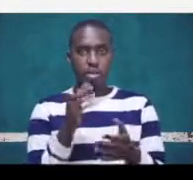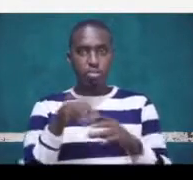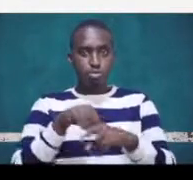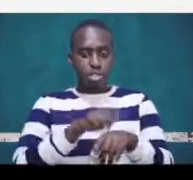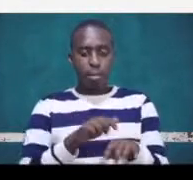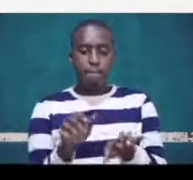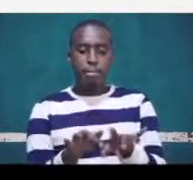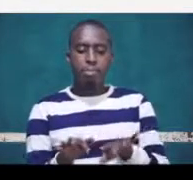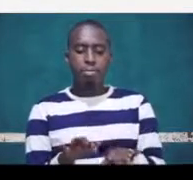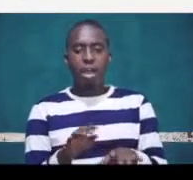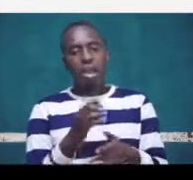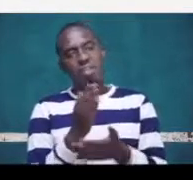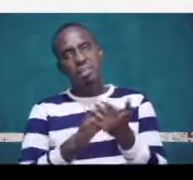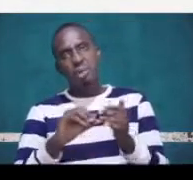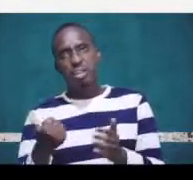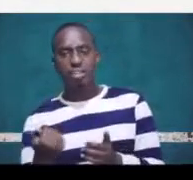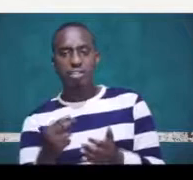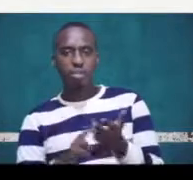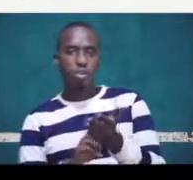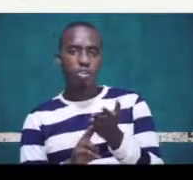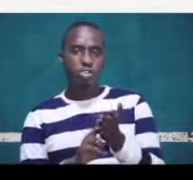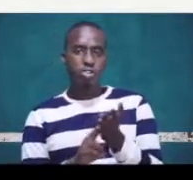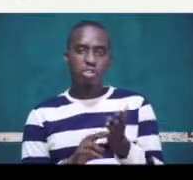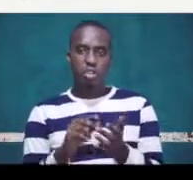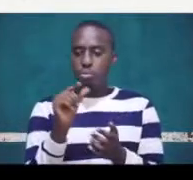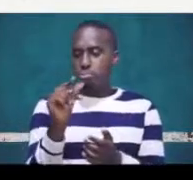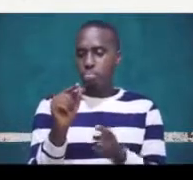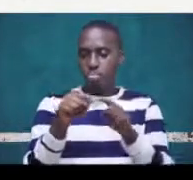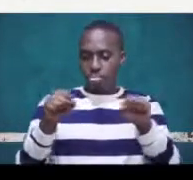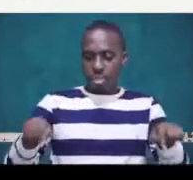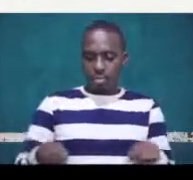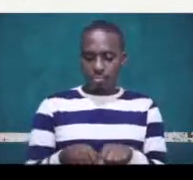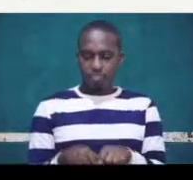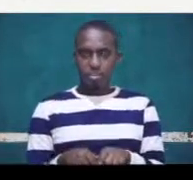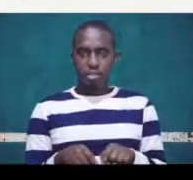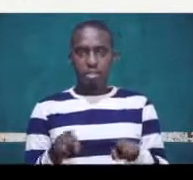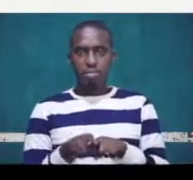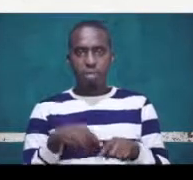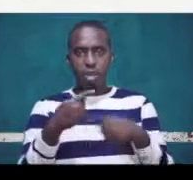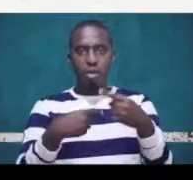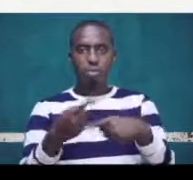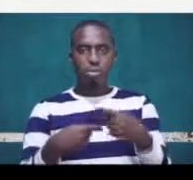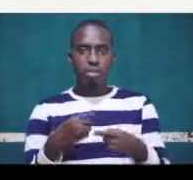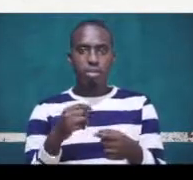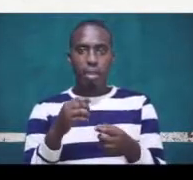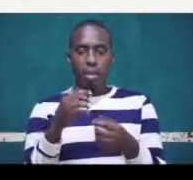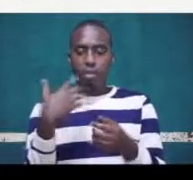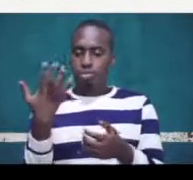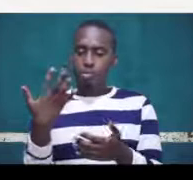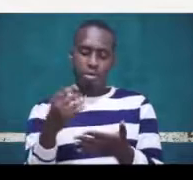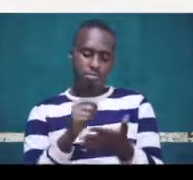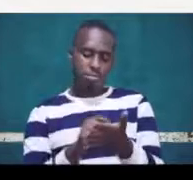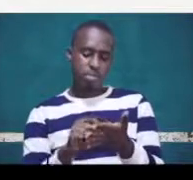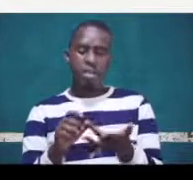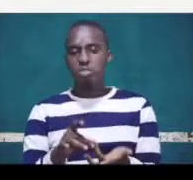and others use some pin-like structures and small boxes, and they keep chopping on a piece of paper.